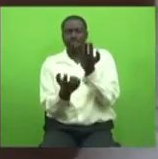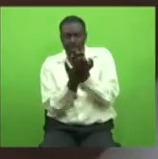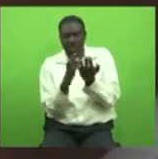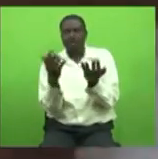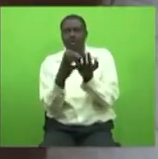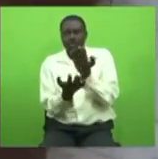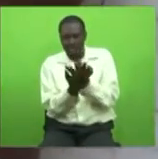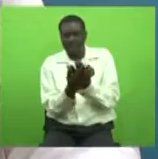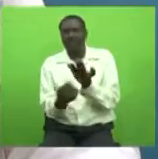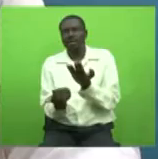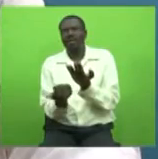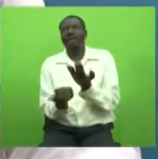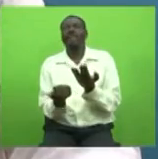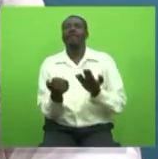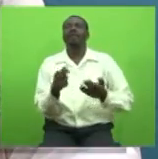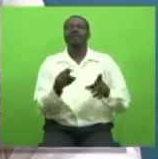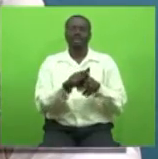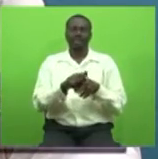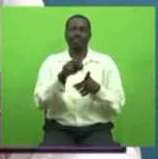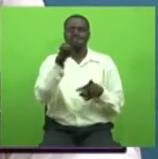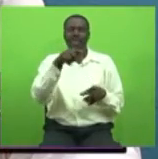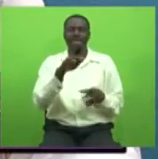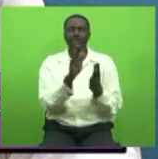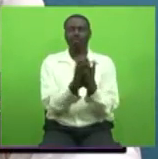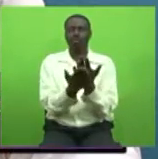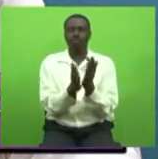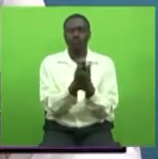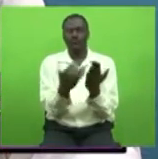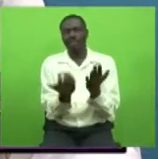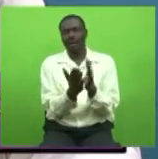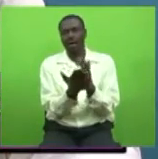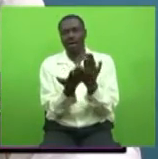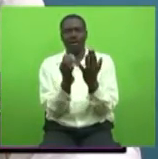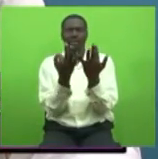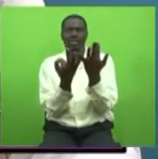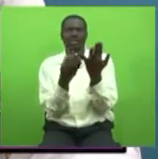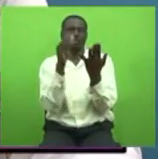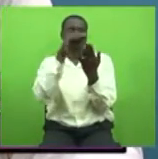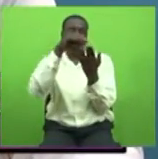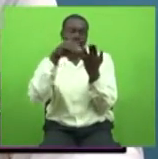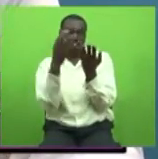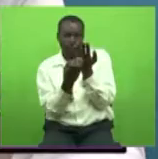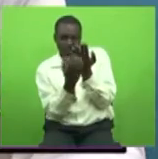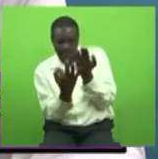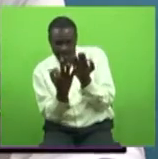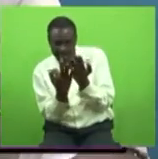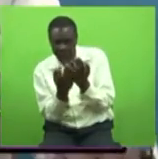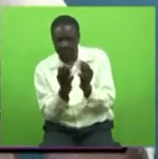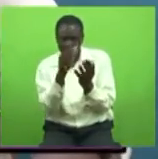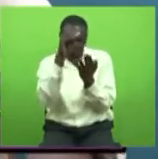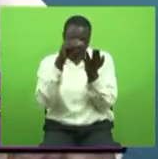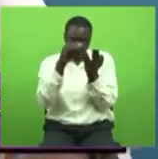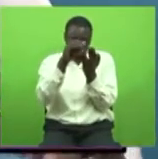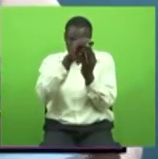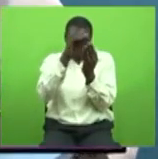which have got forms which are in triplicates, self-carbonated. So this is